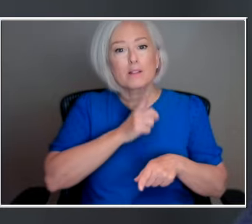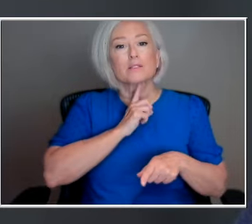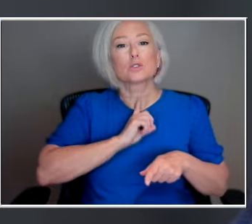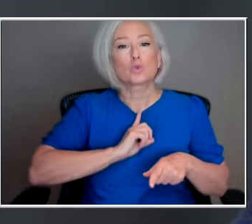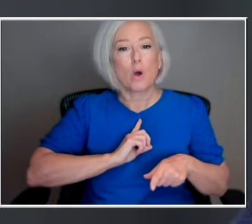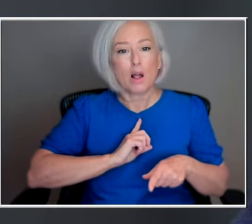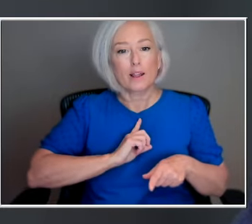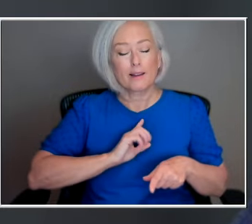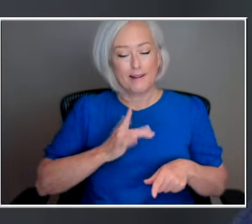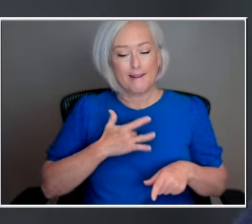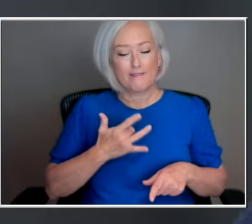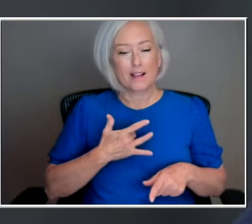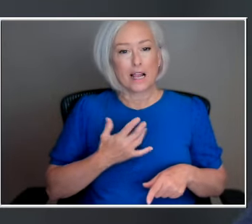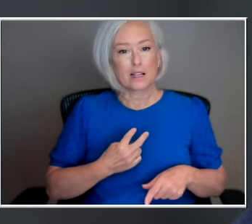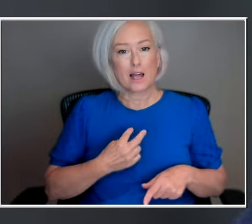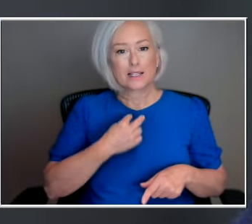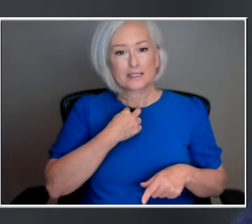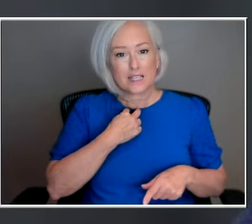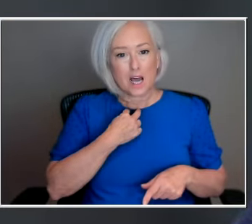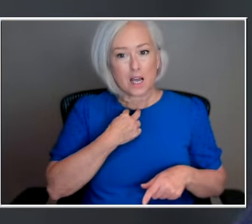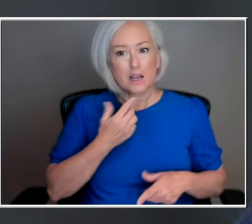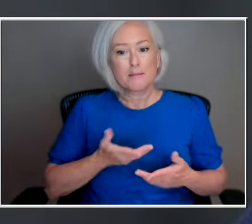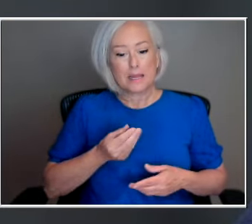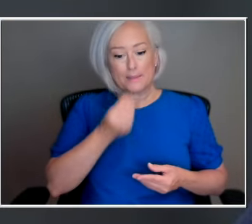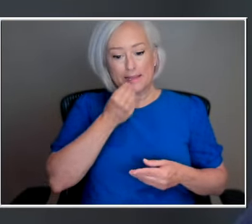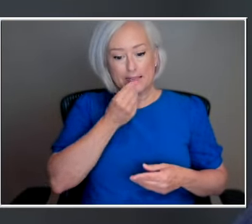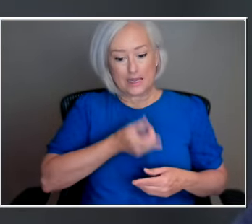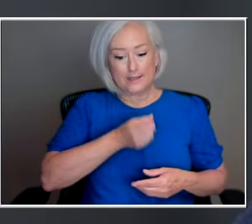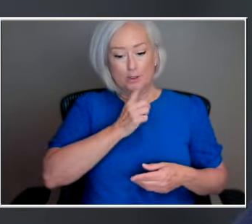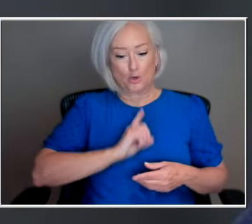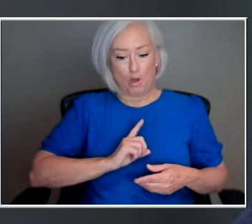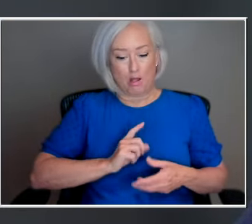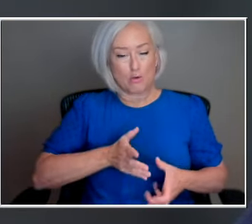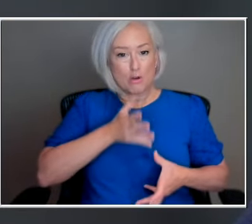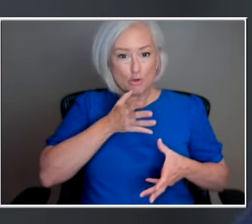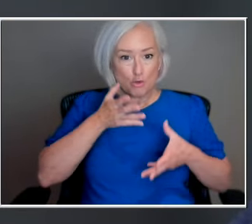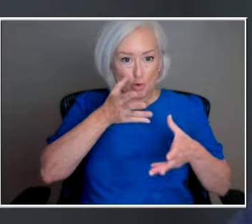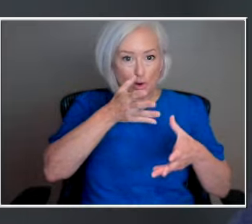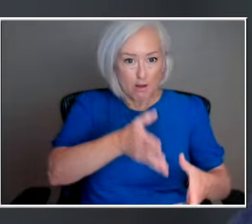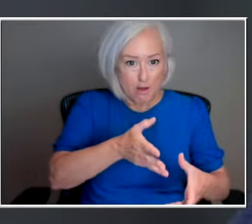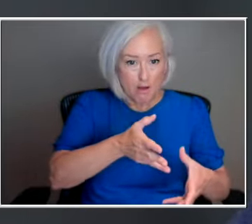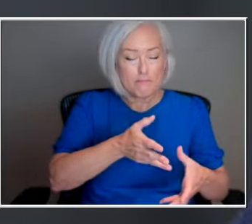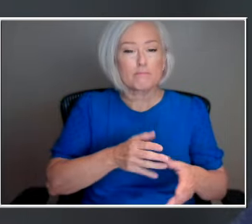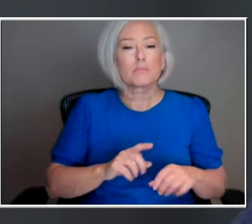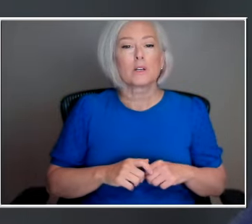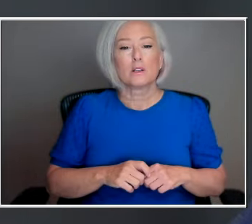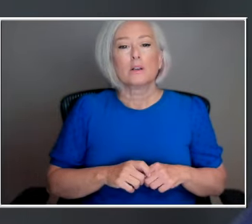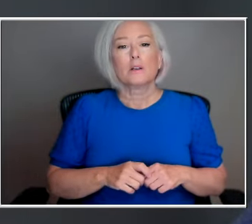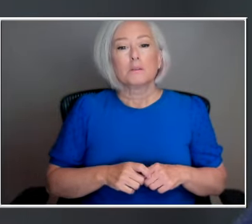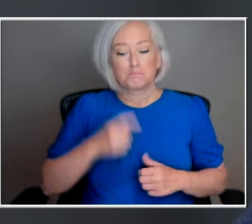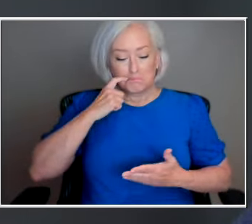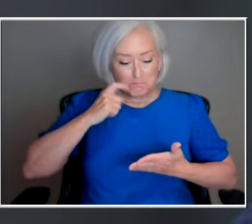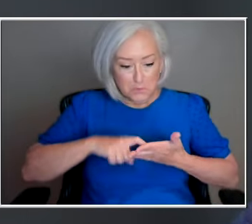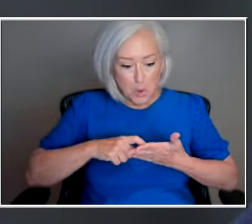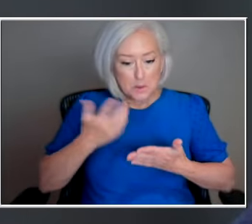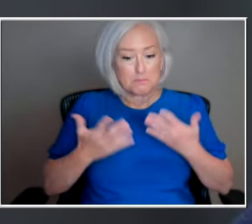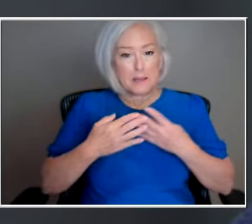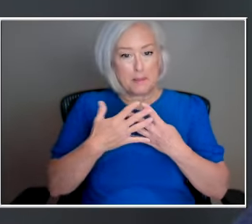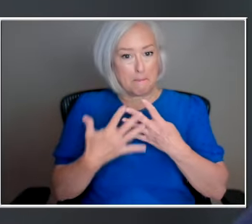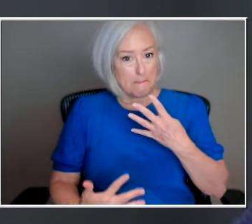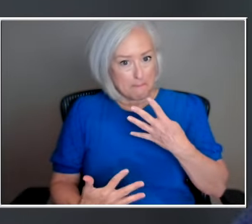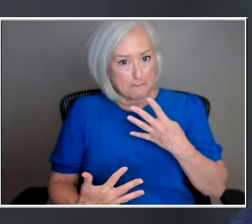food, throwing up, and sometimes even hematemesis, which is vomiting of blood. Also some